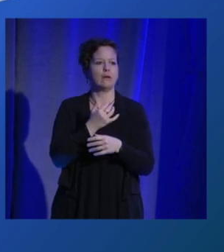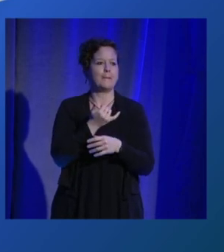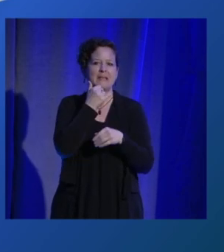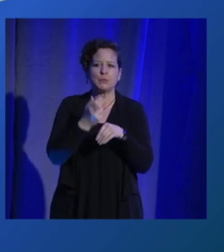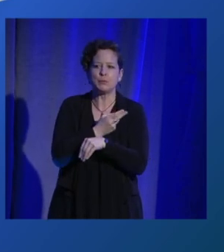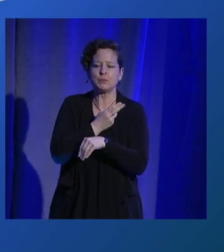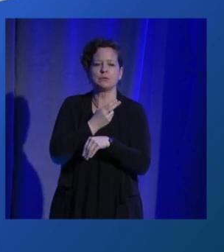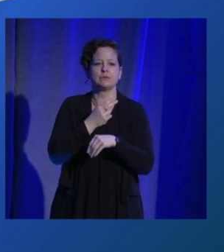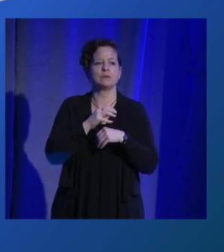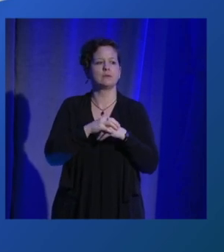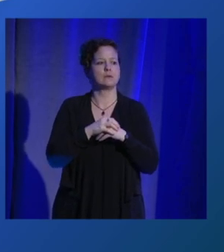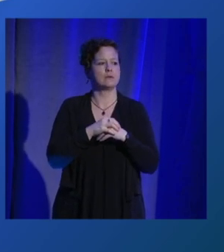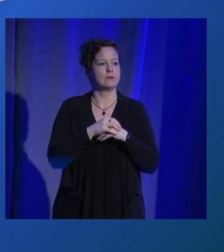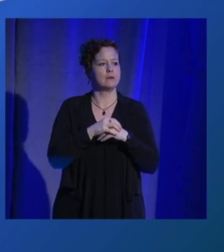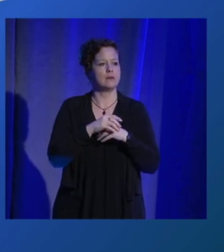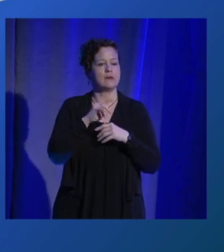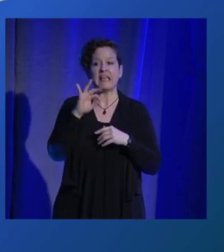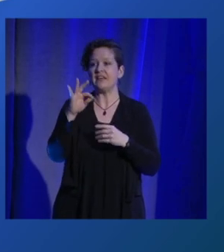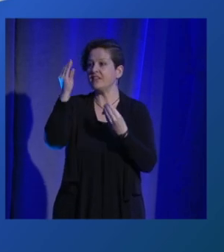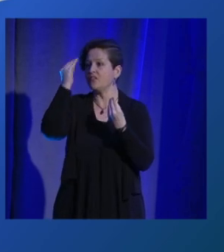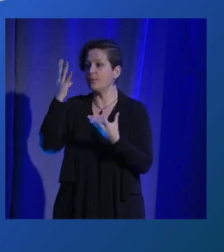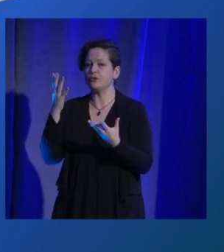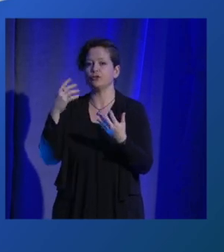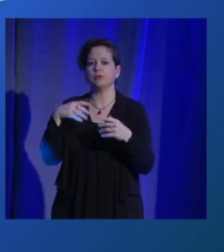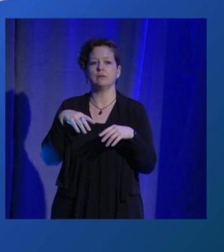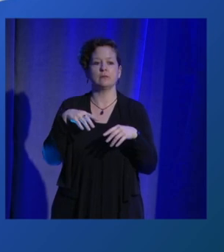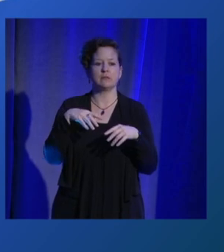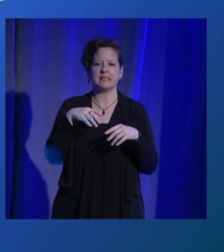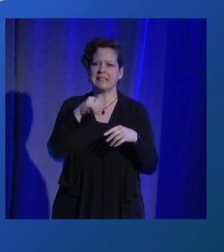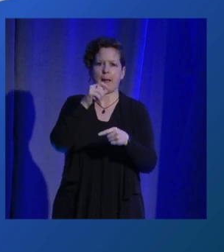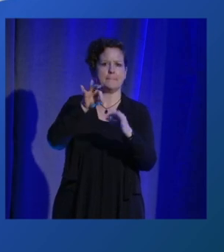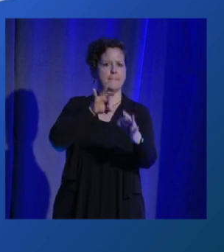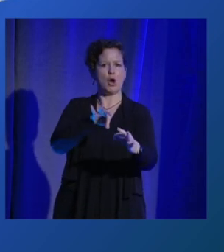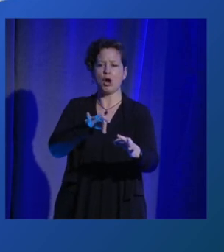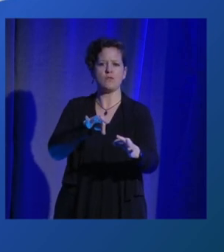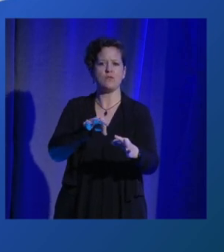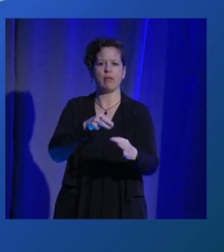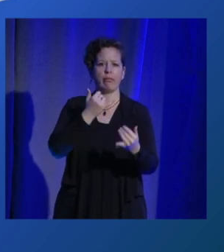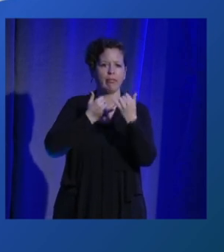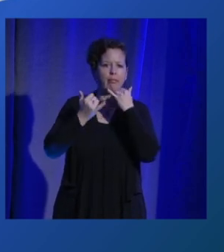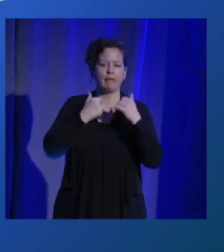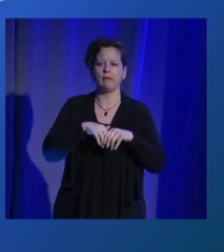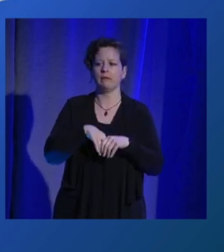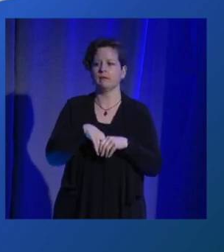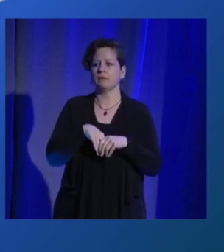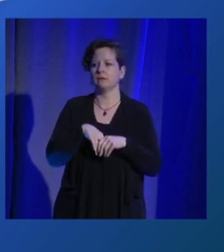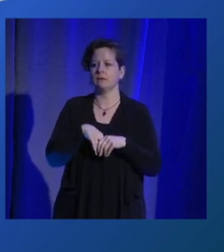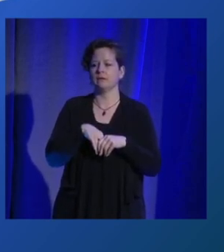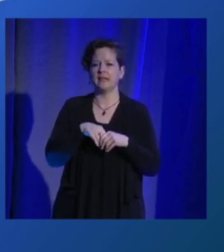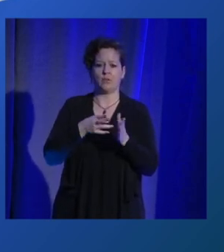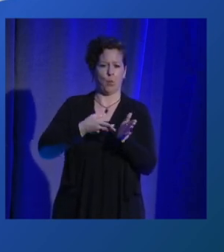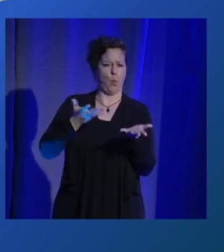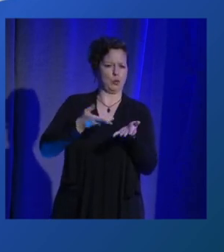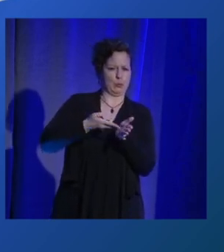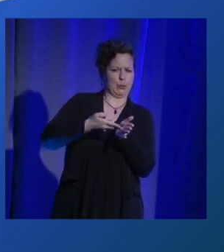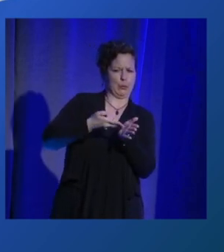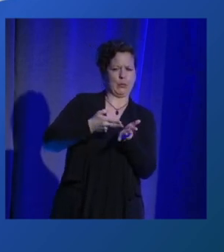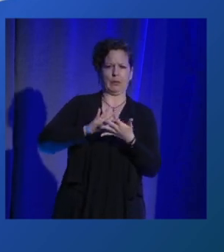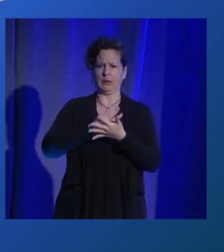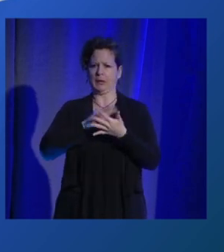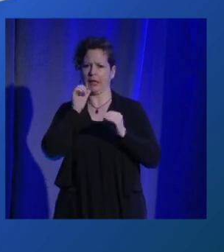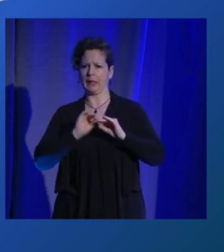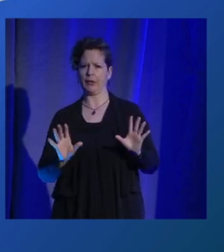misdirected in the world where information is imperfect and Truth is sketchy